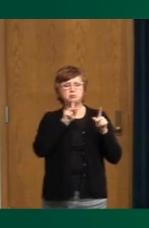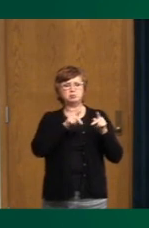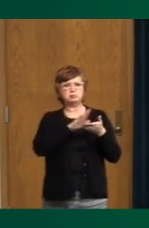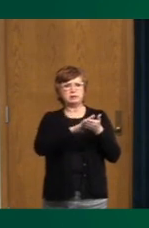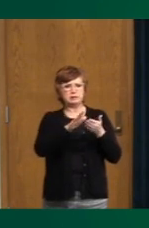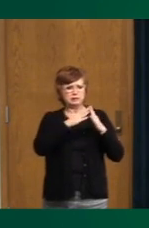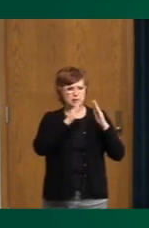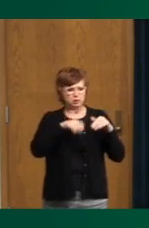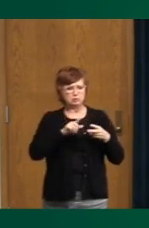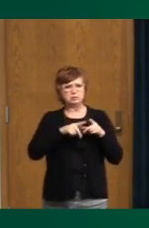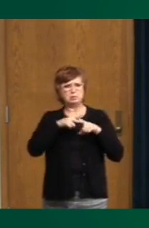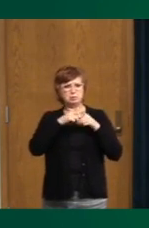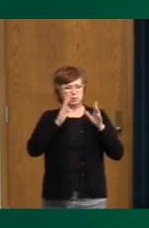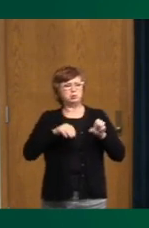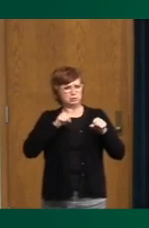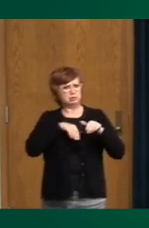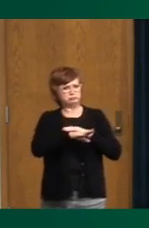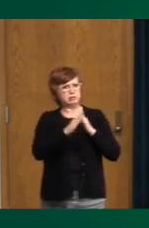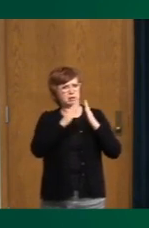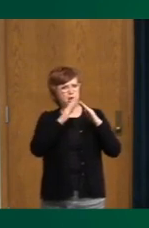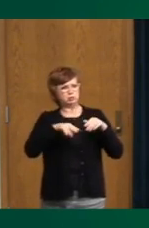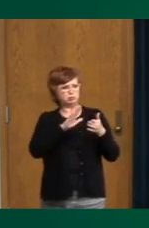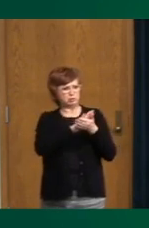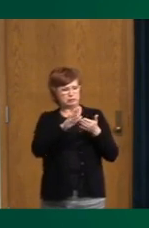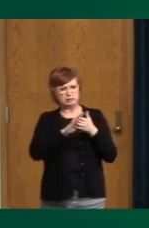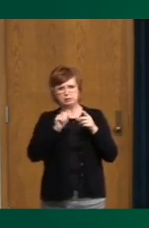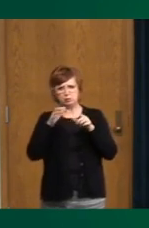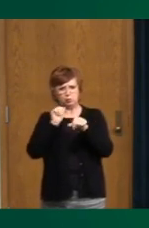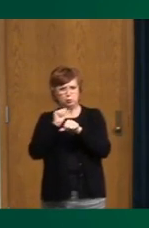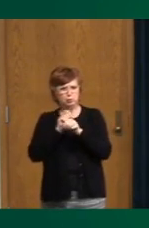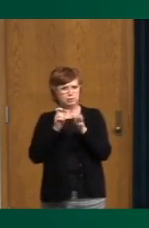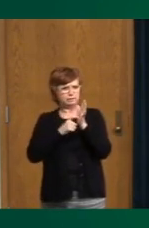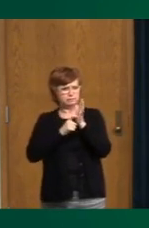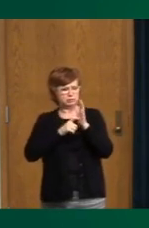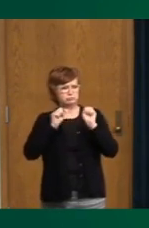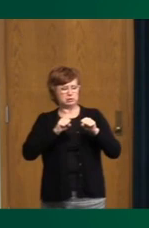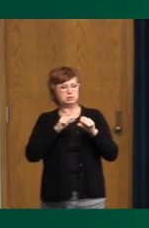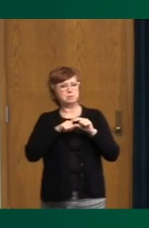permitted into your home. But they should maintain, of course, 2 meters away.